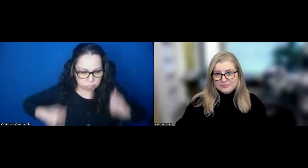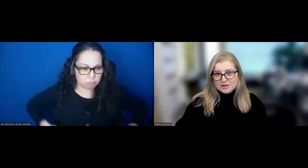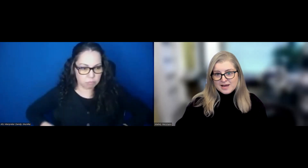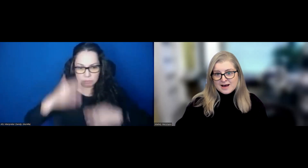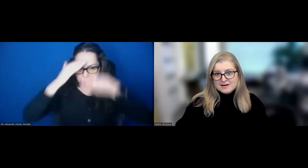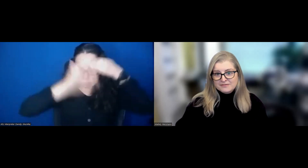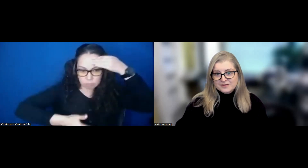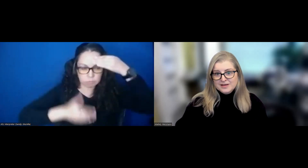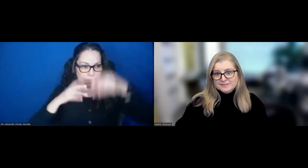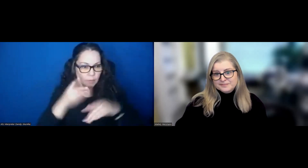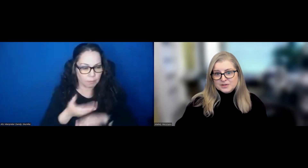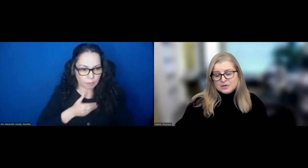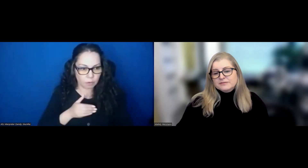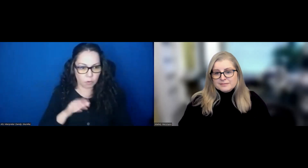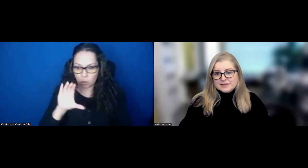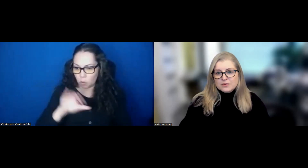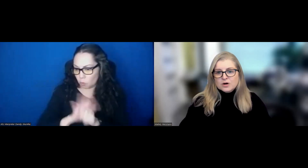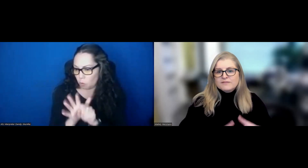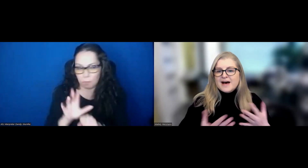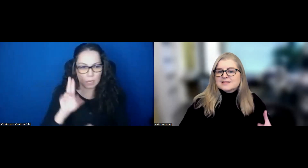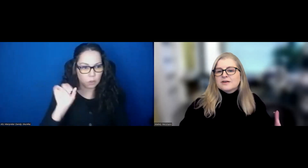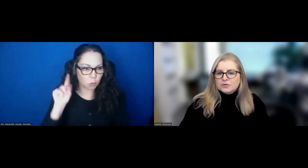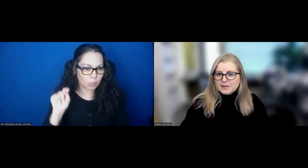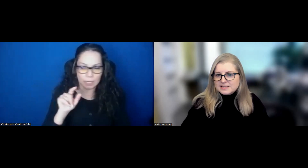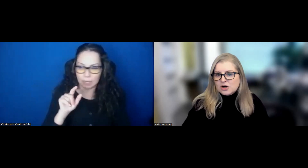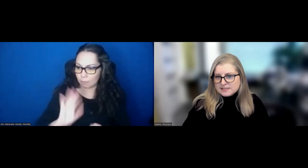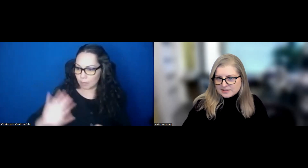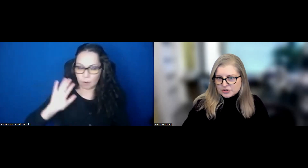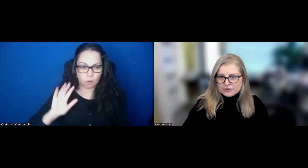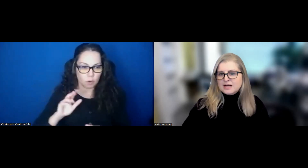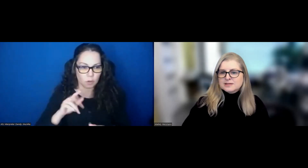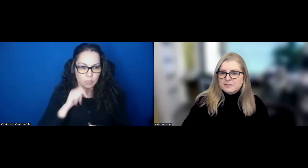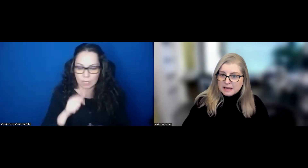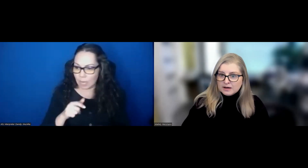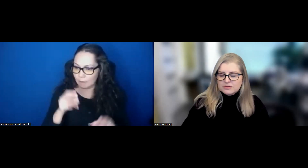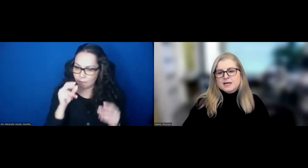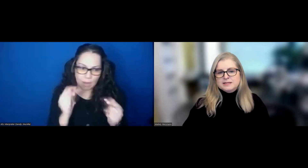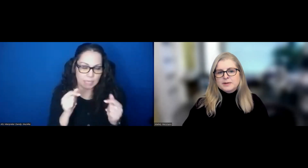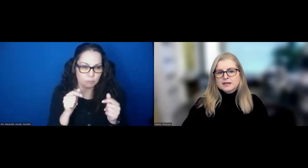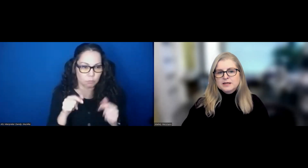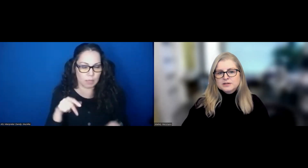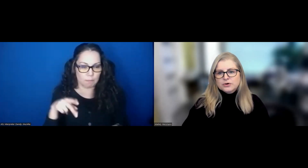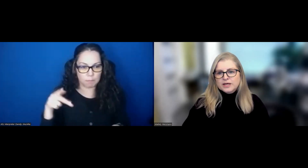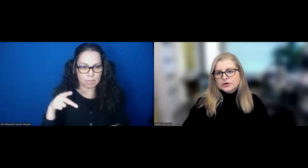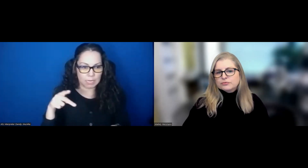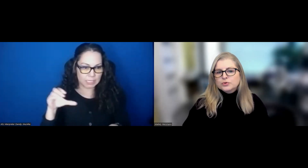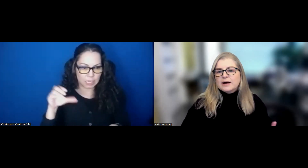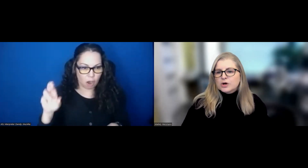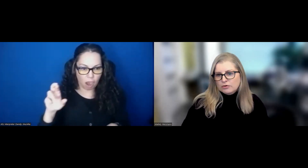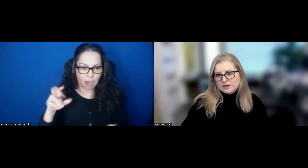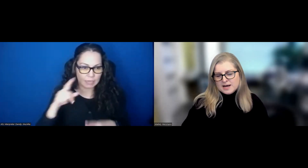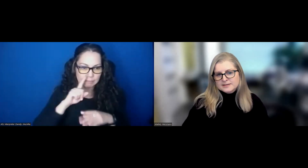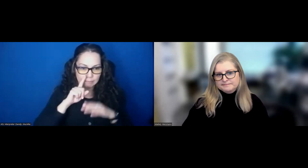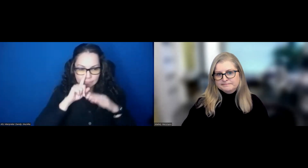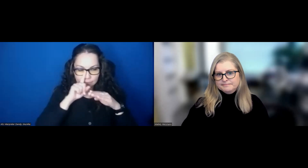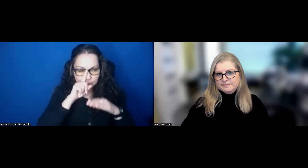before they had enough. Well, they weren't fast enough. PCR test turnarounds in the beginning of the pandemic, so they couldn't rule